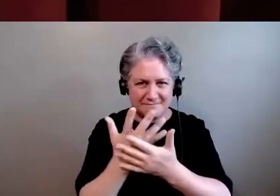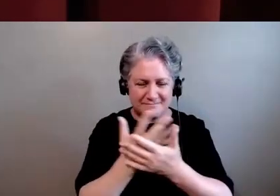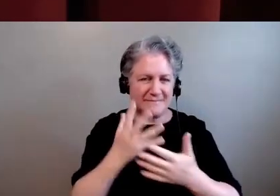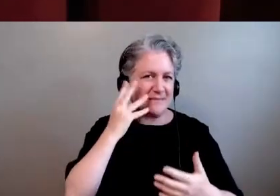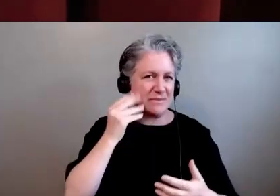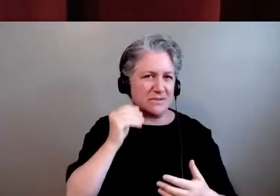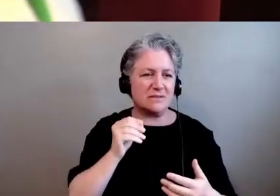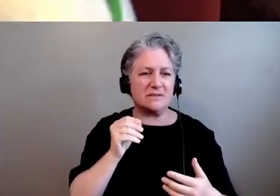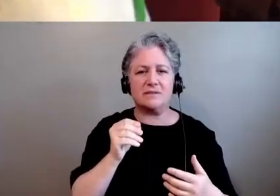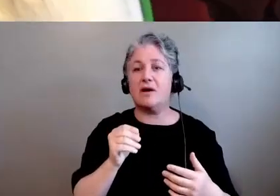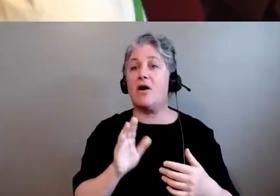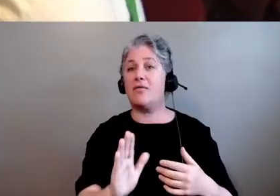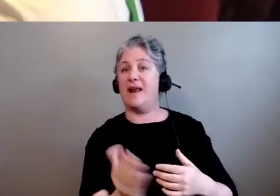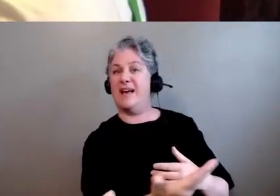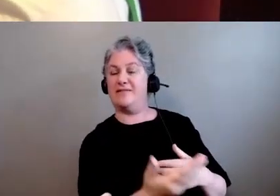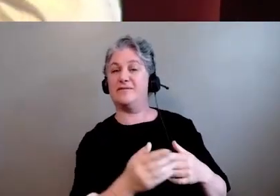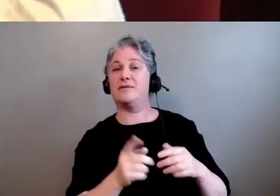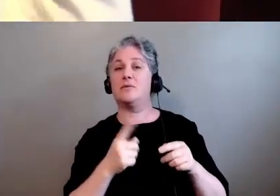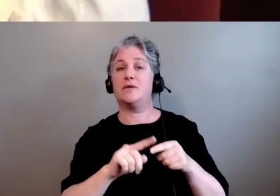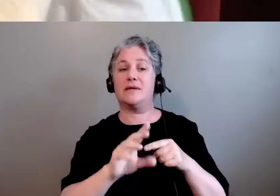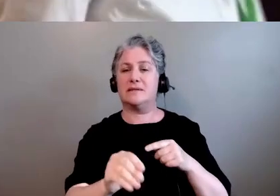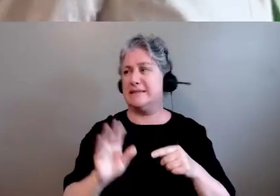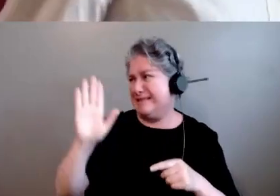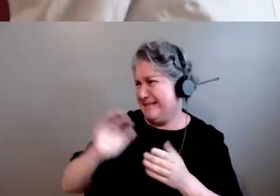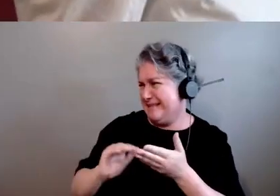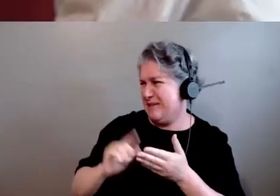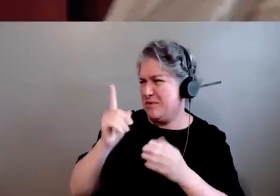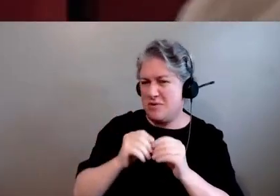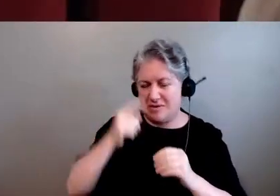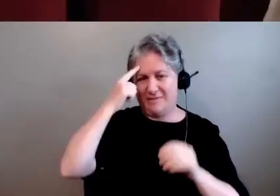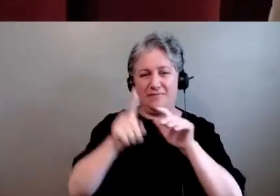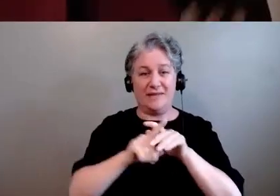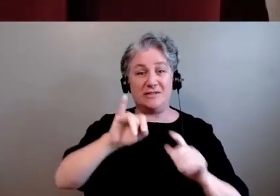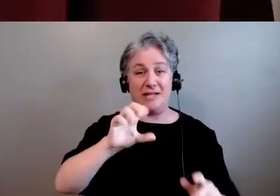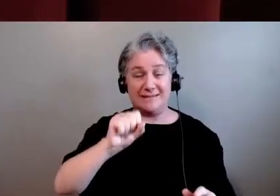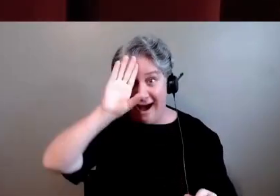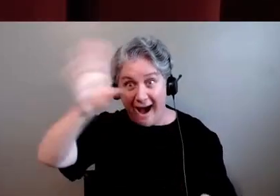And we have, sorry, one more reminder. Yeah. This is Jess.